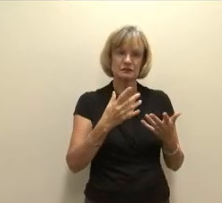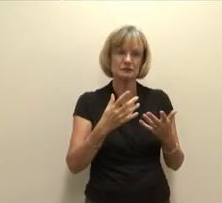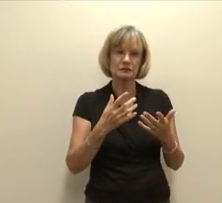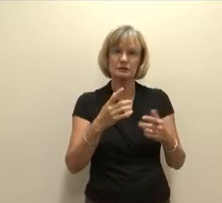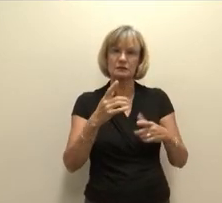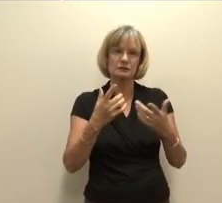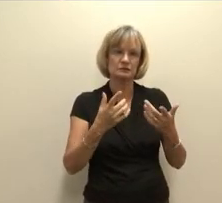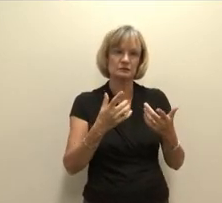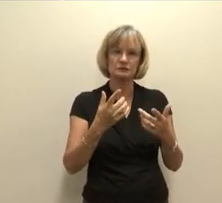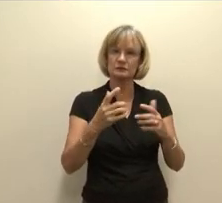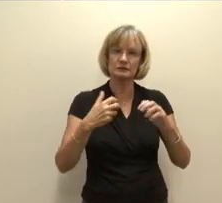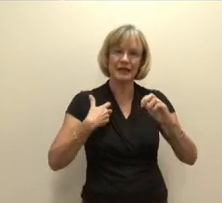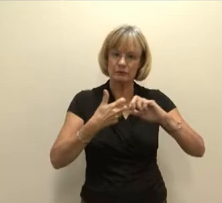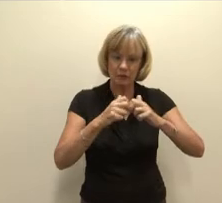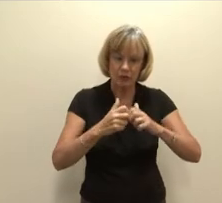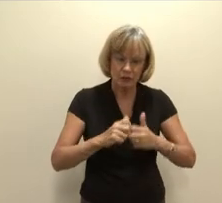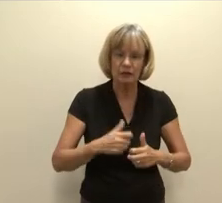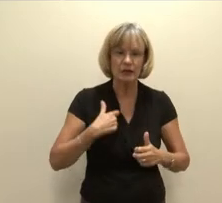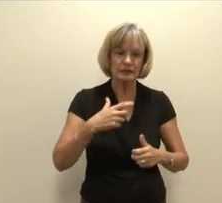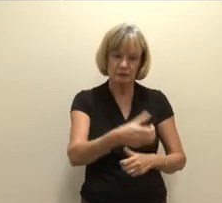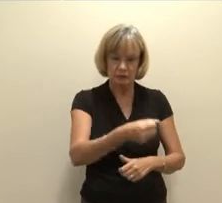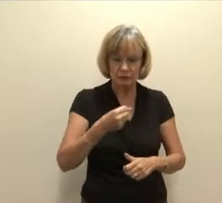the staff at University High School.